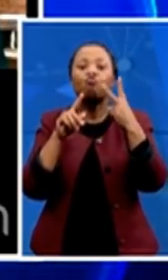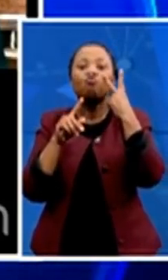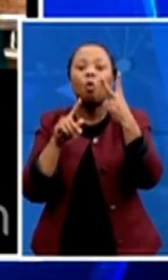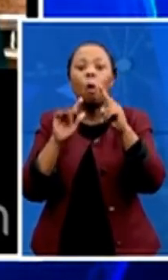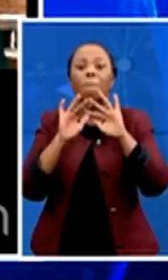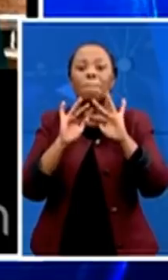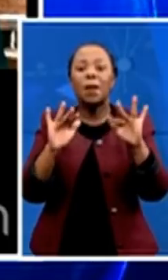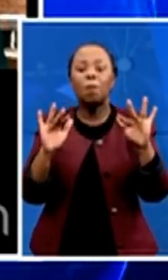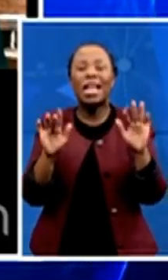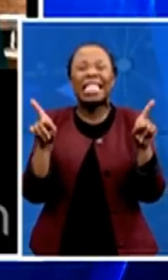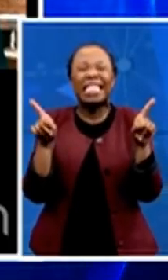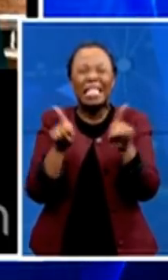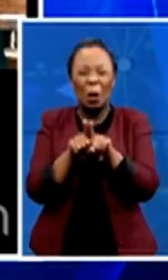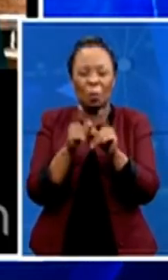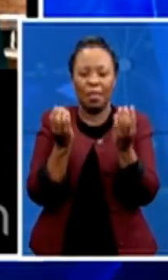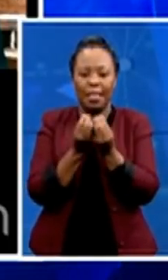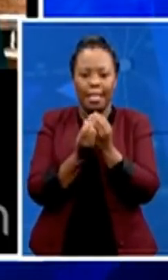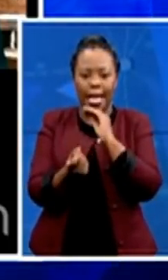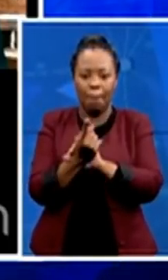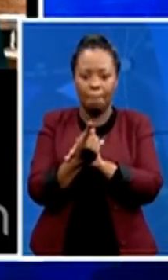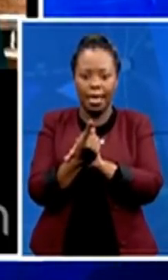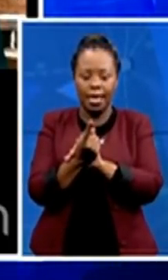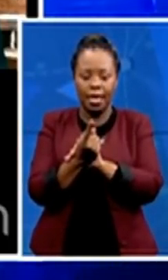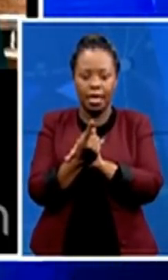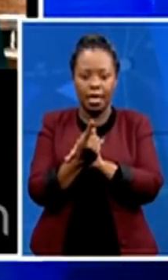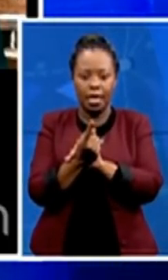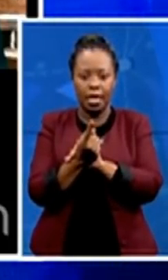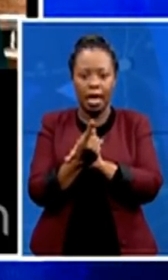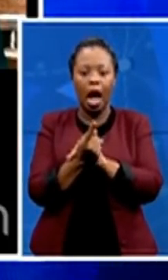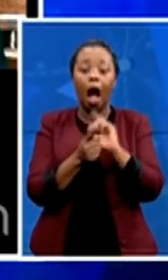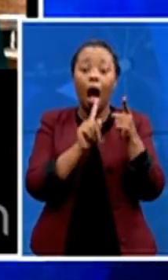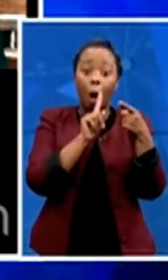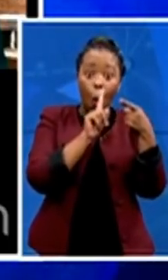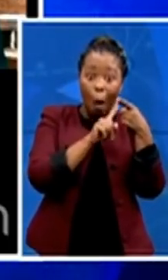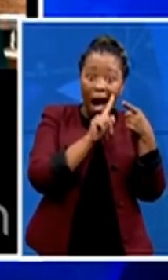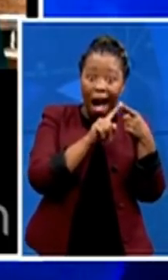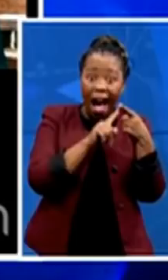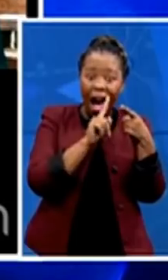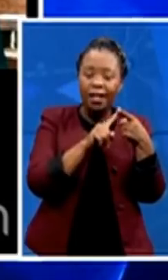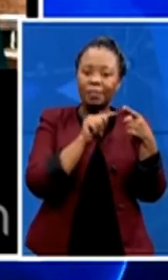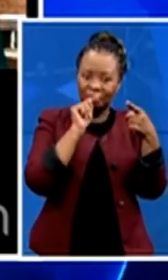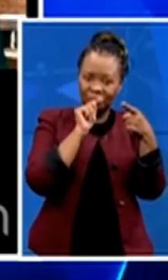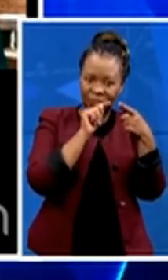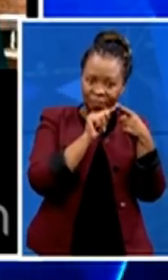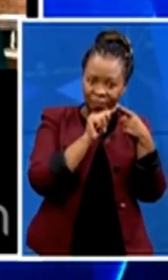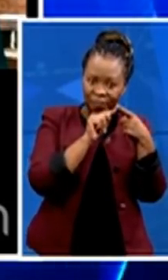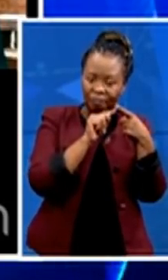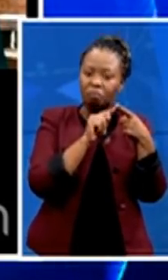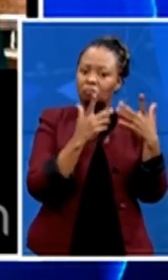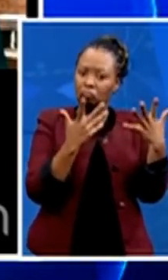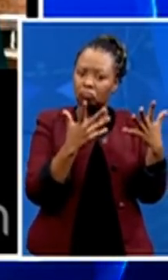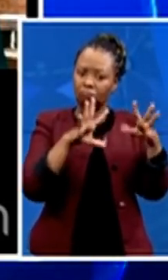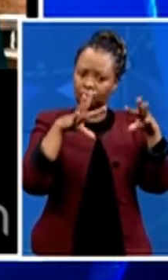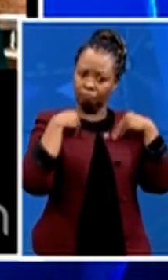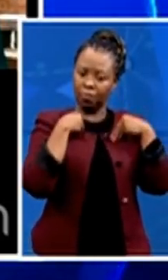One is dealt with in a way that vindicates their Section 35 rights, and they get